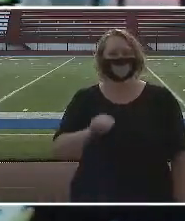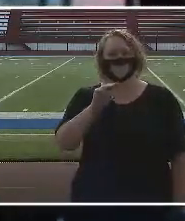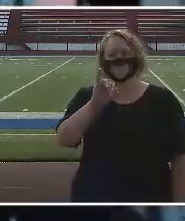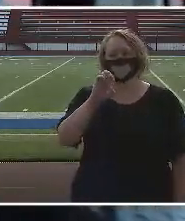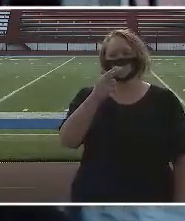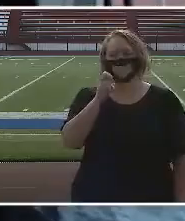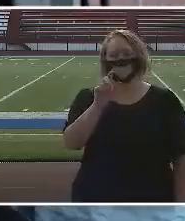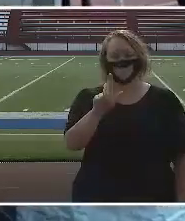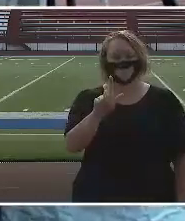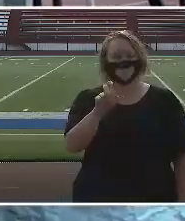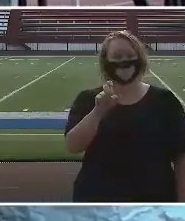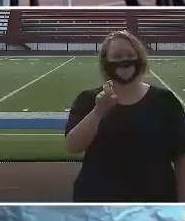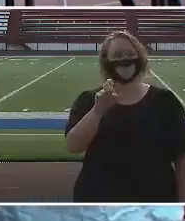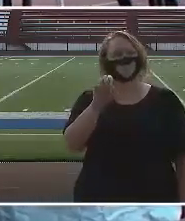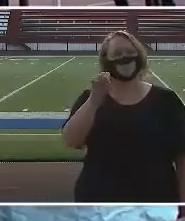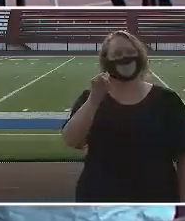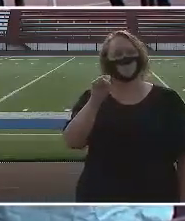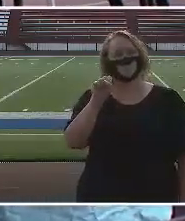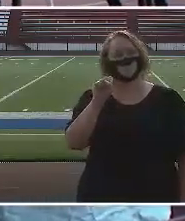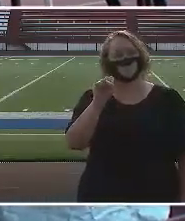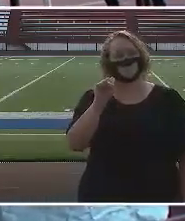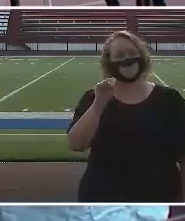Michelle Shimanyula.